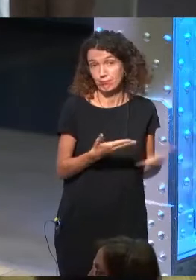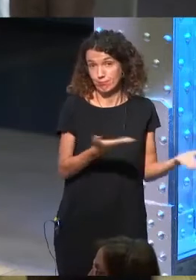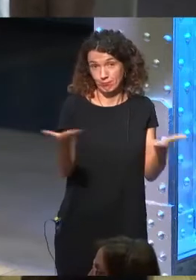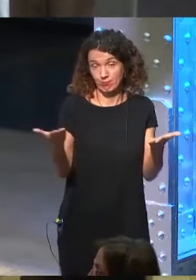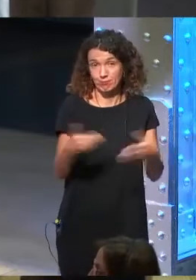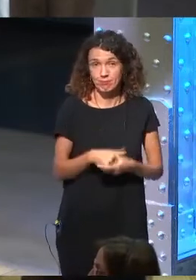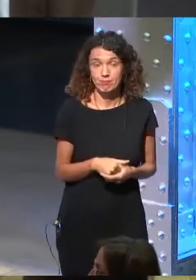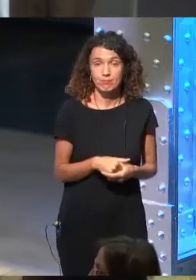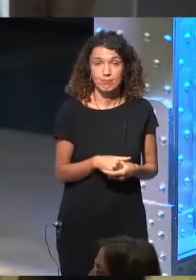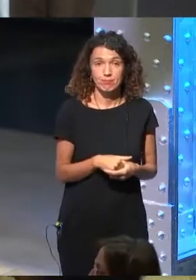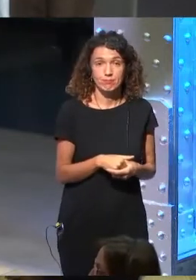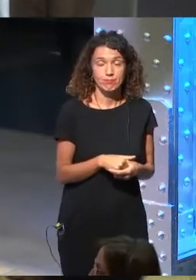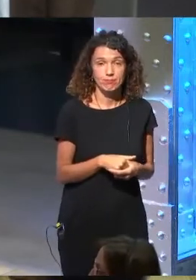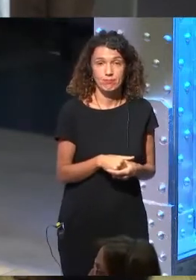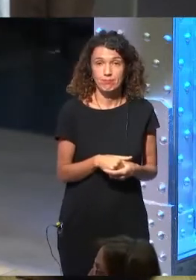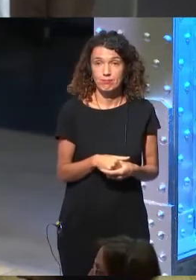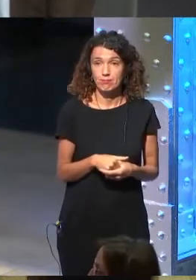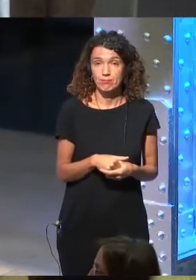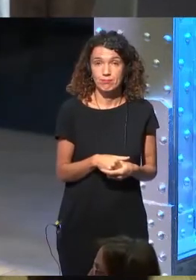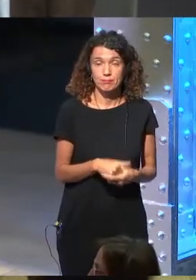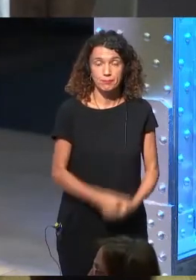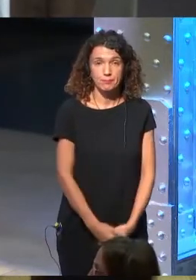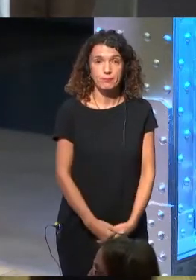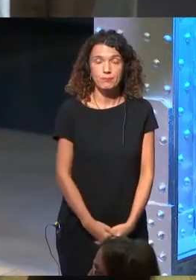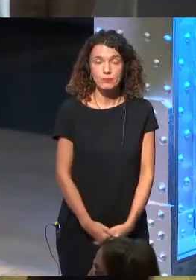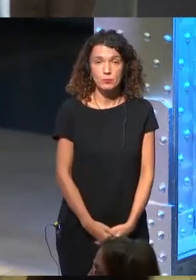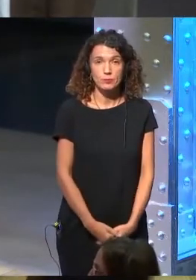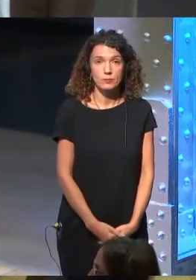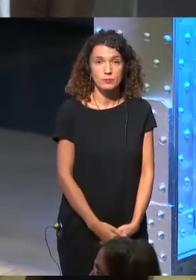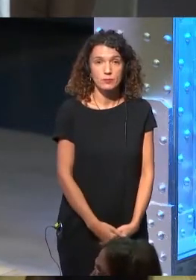expansion of what we've heard, please don't be shy.